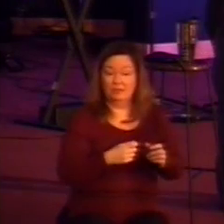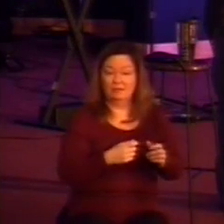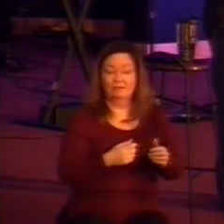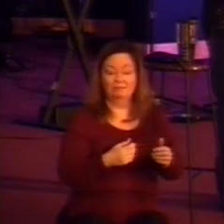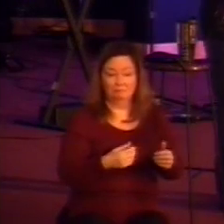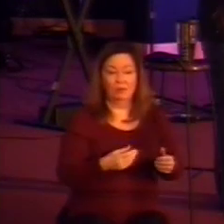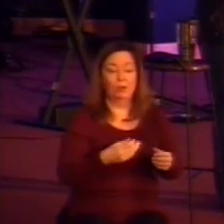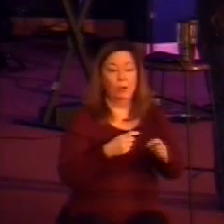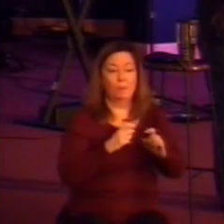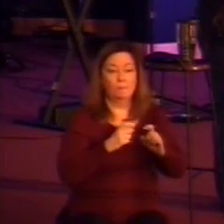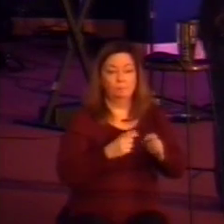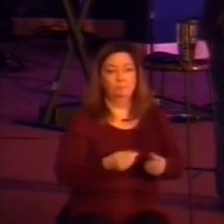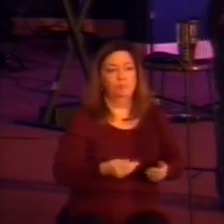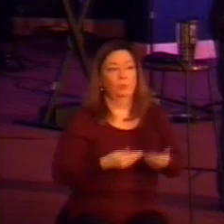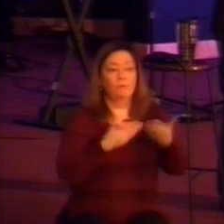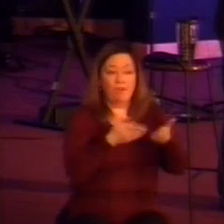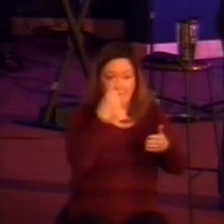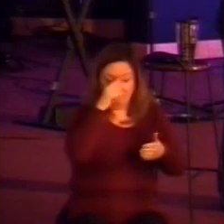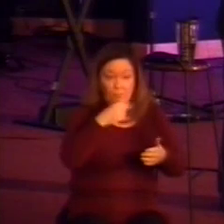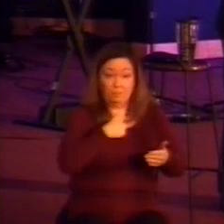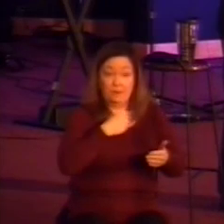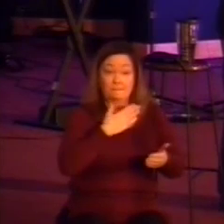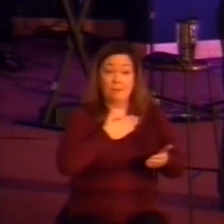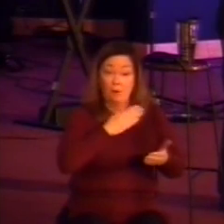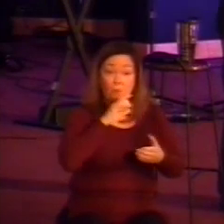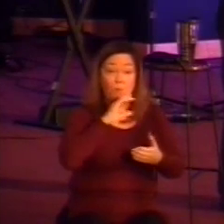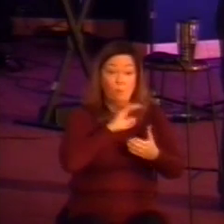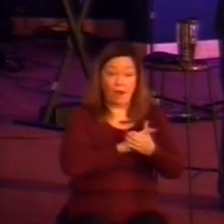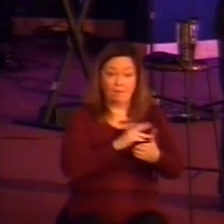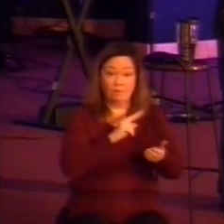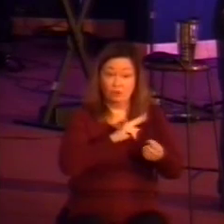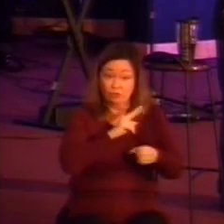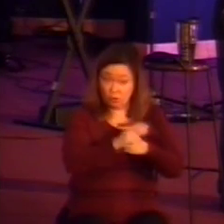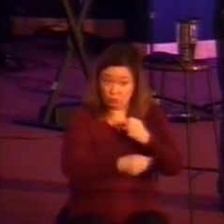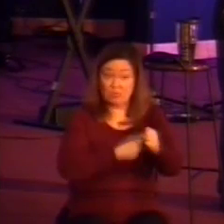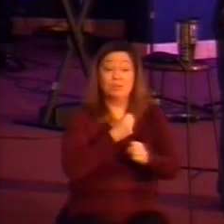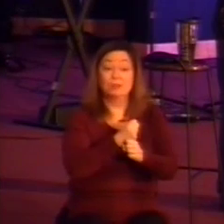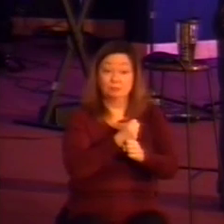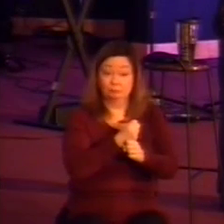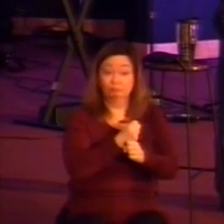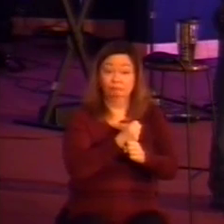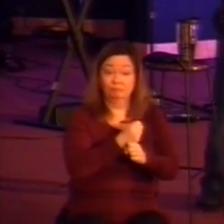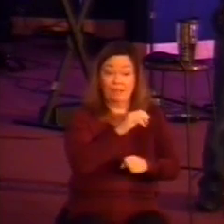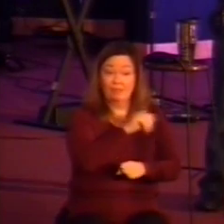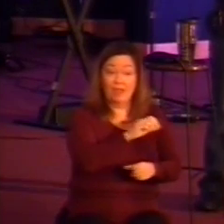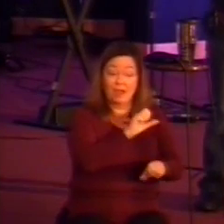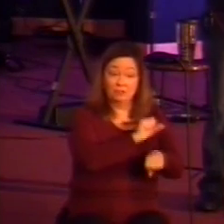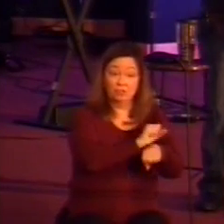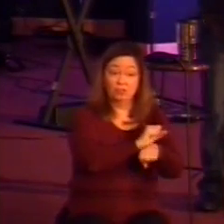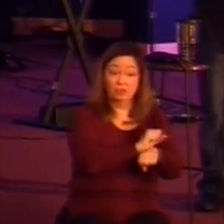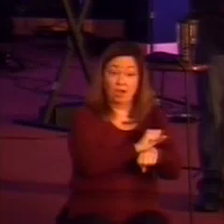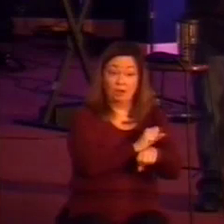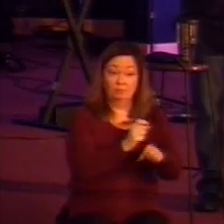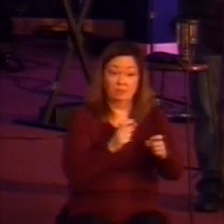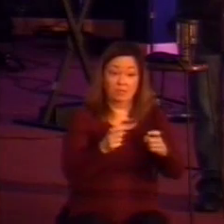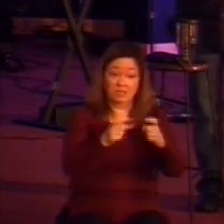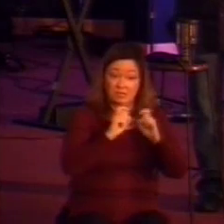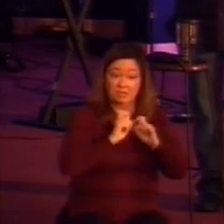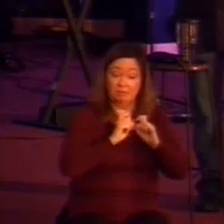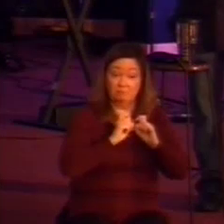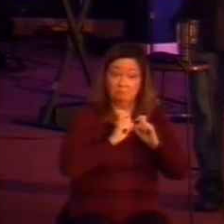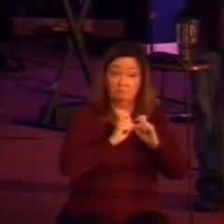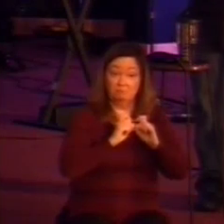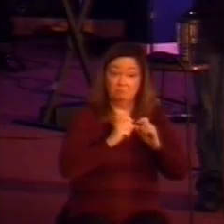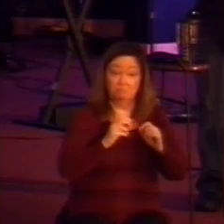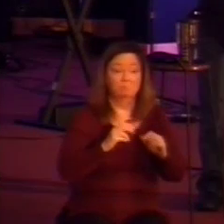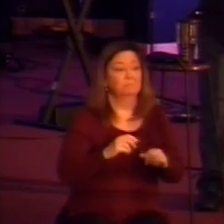my wife for the next 2 years. And then that job was a stepping stone, gave me credibility to get